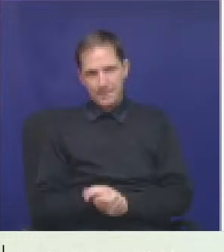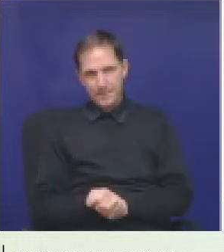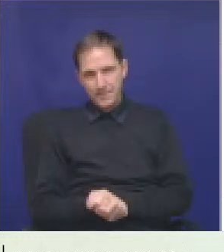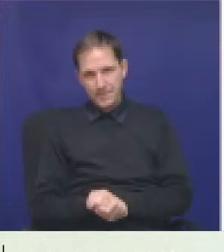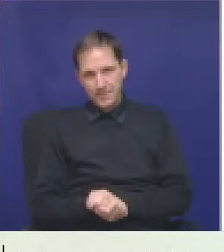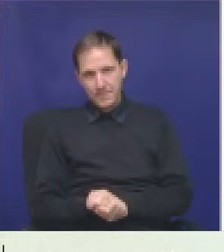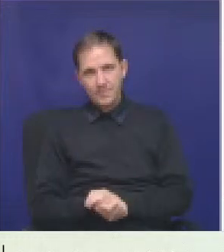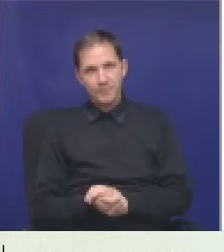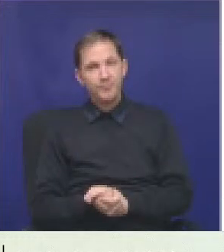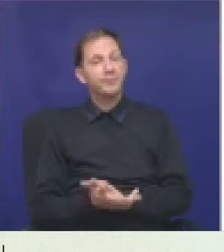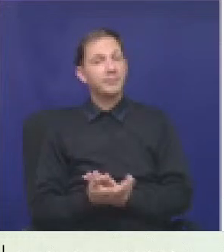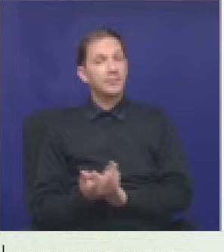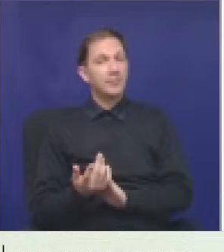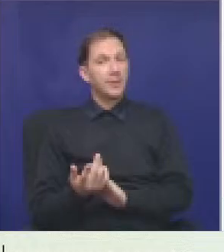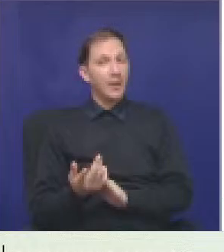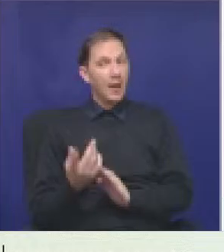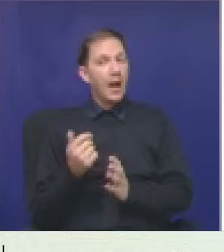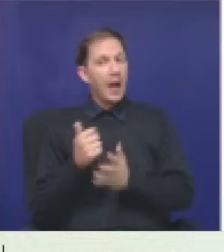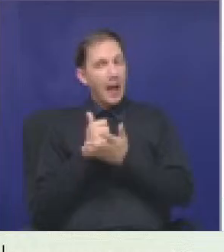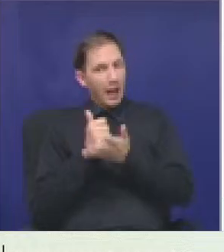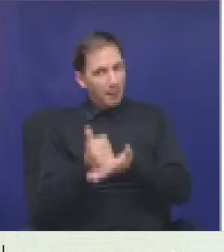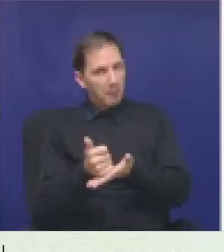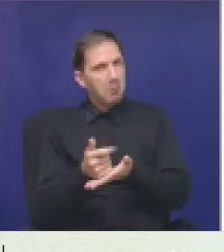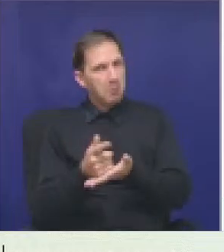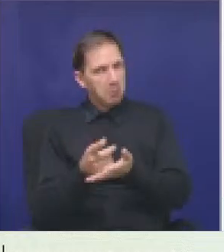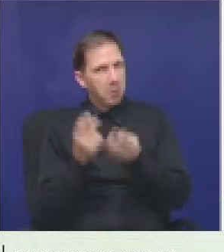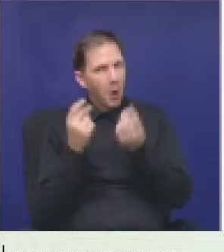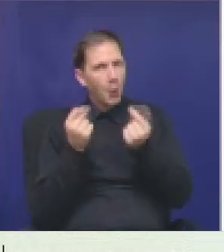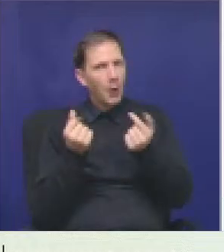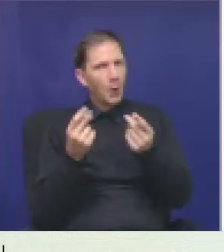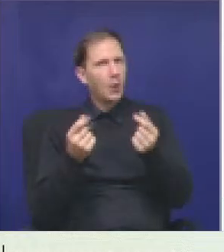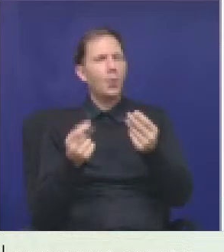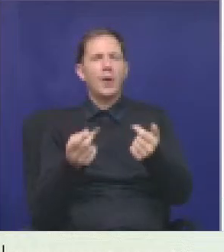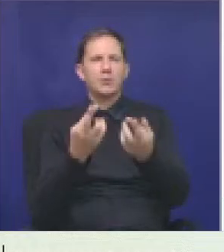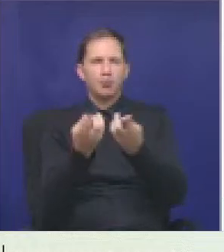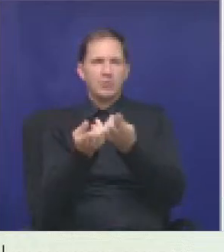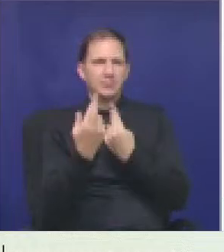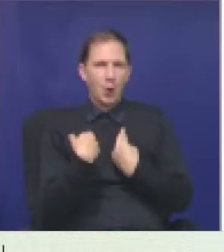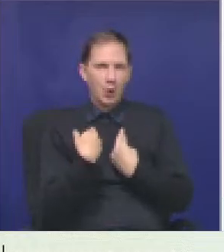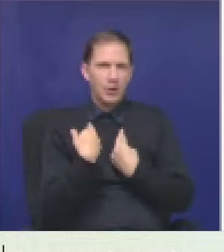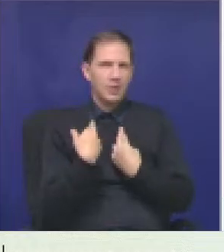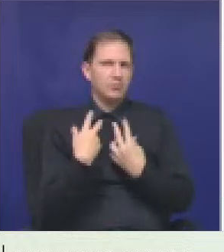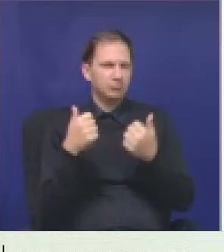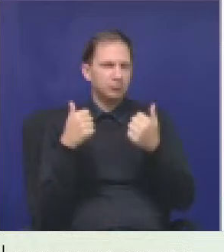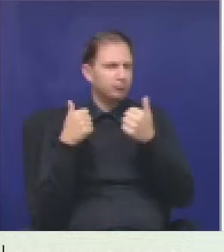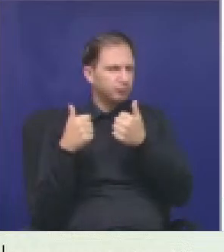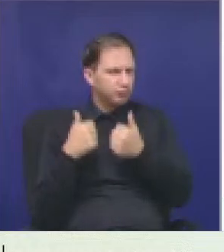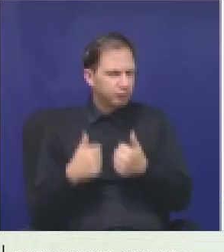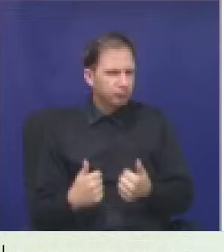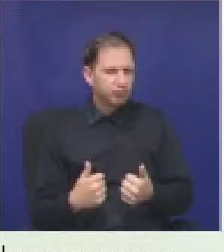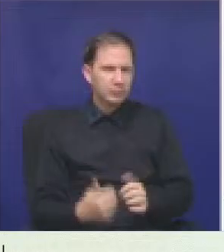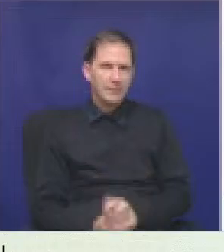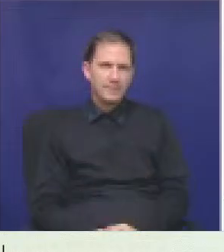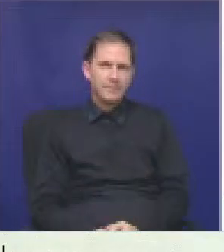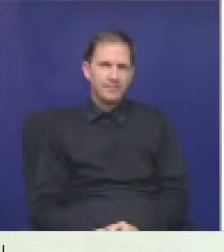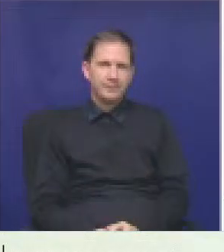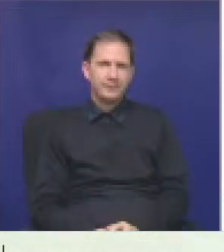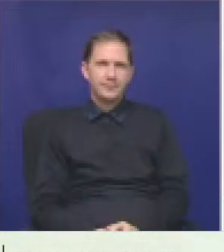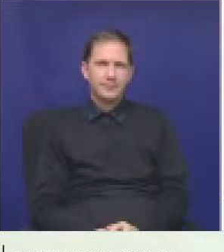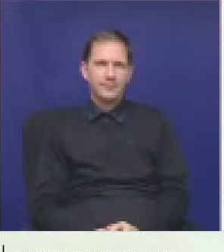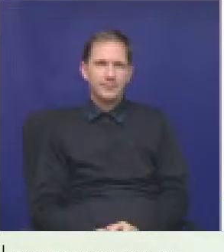and improve response rates, without which our statistics lose accuracy and legitimacy. Honorable